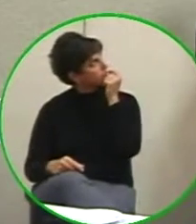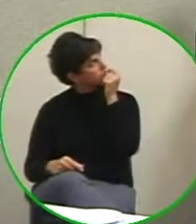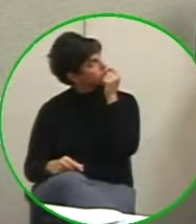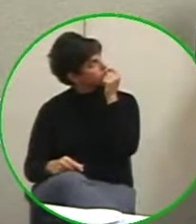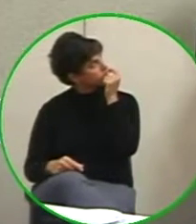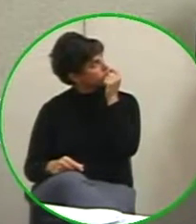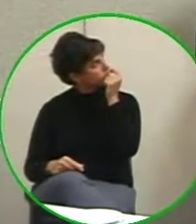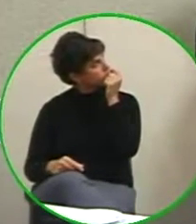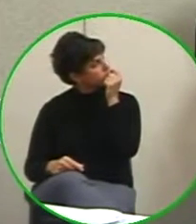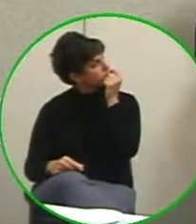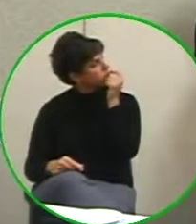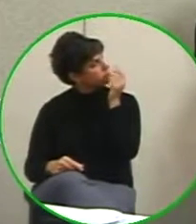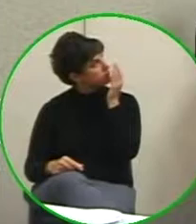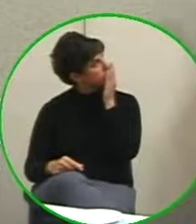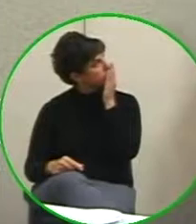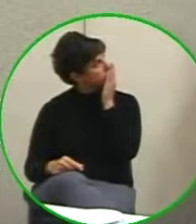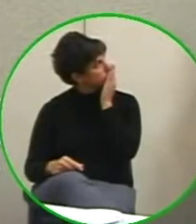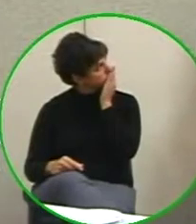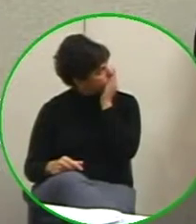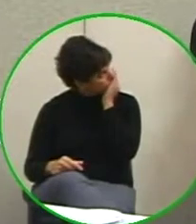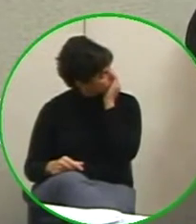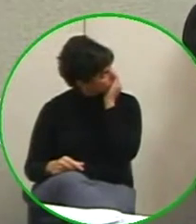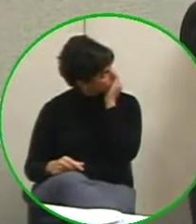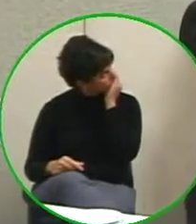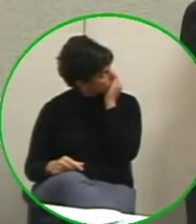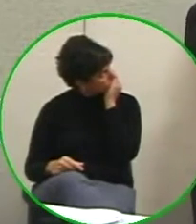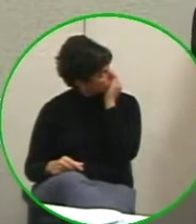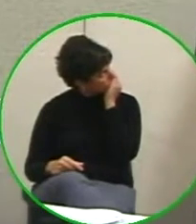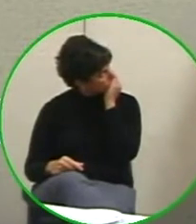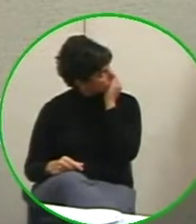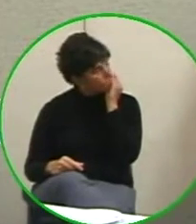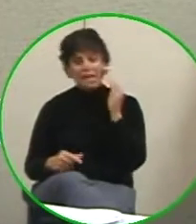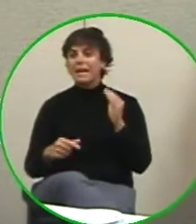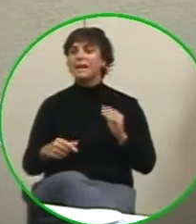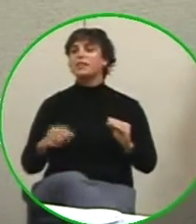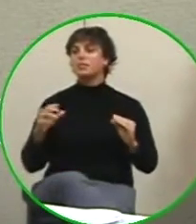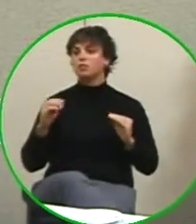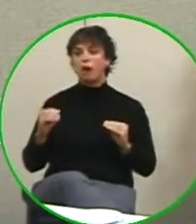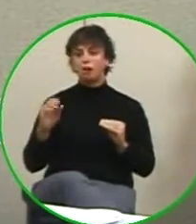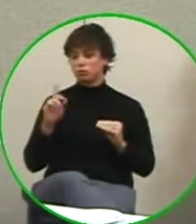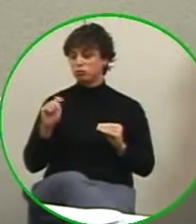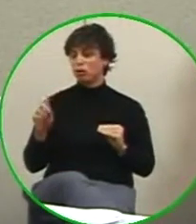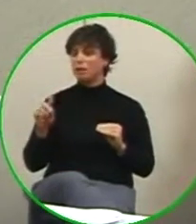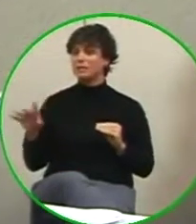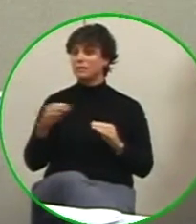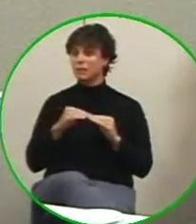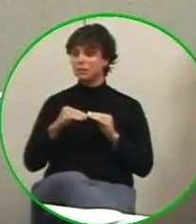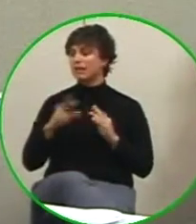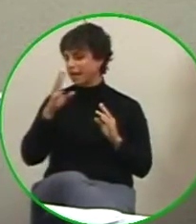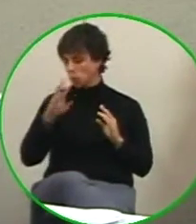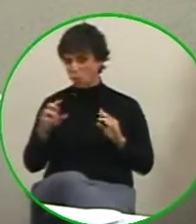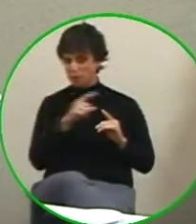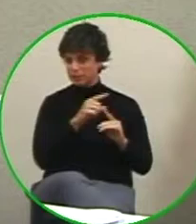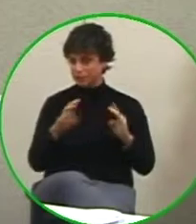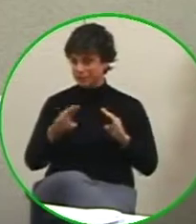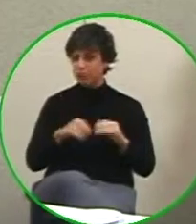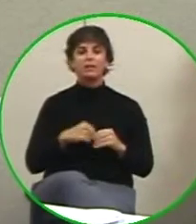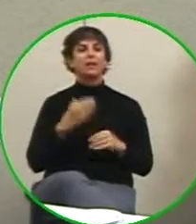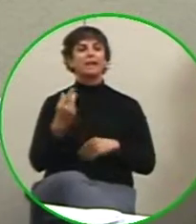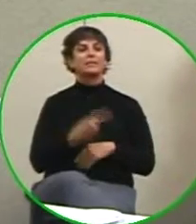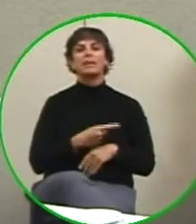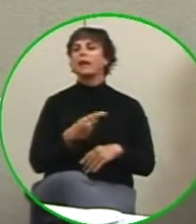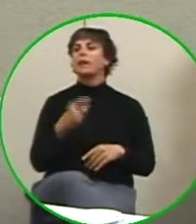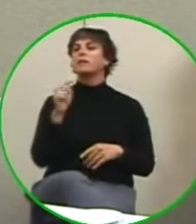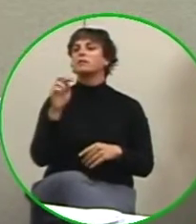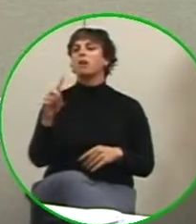gone, the teacher goes, I'm going to try something else. And he teaches Todd's peers to ignore the behavior. The next day, Todd blurts